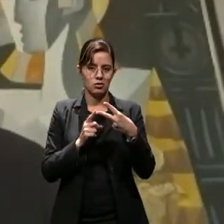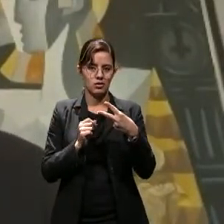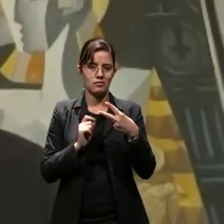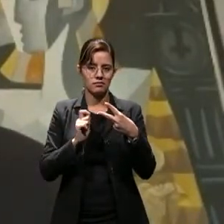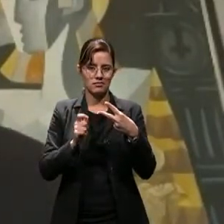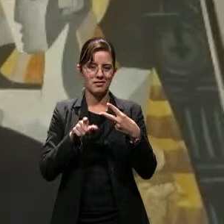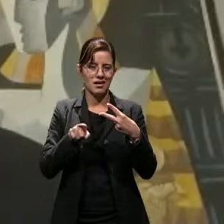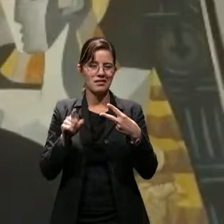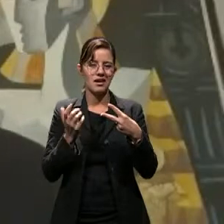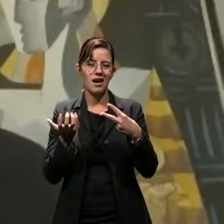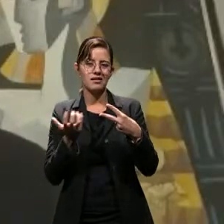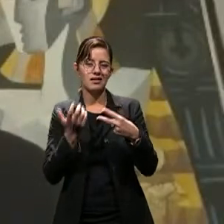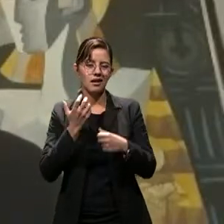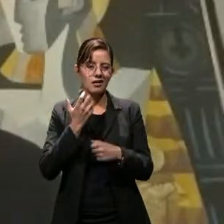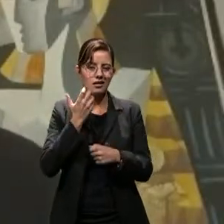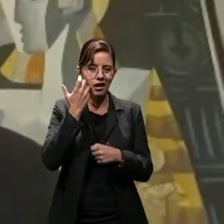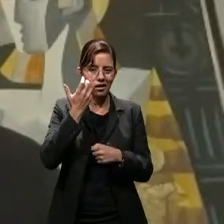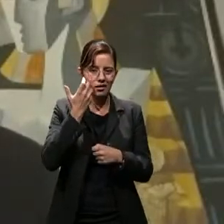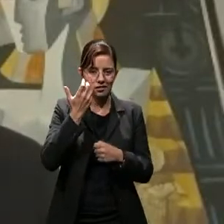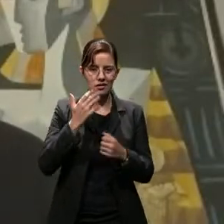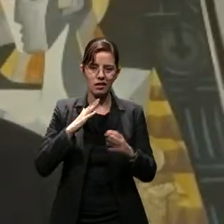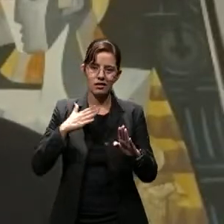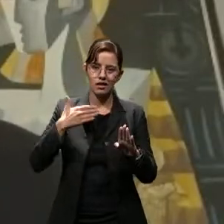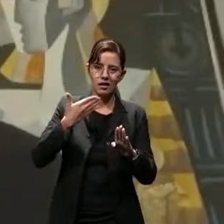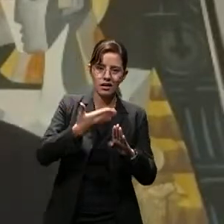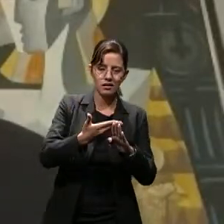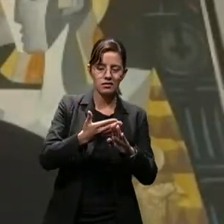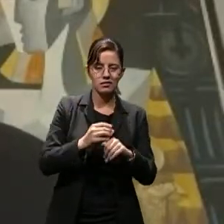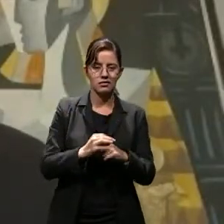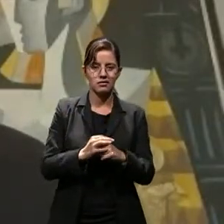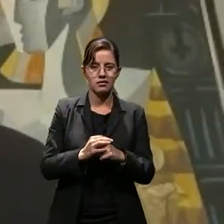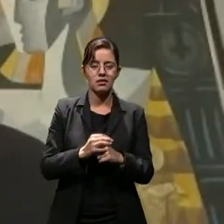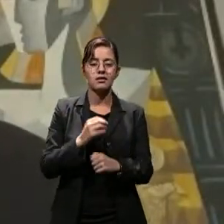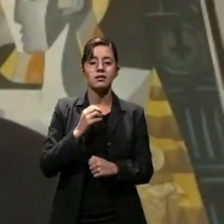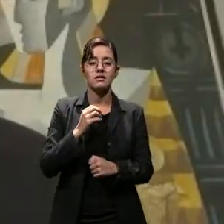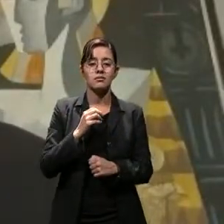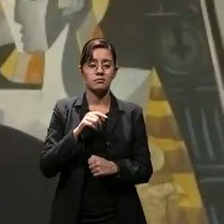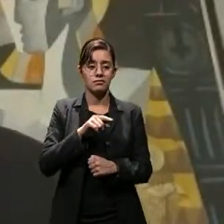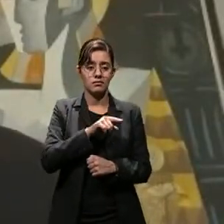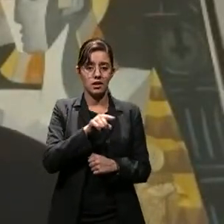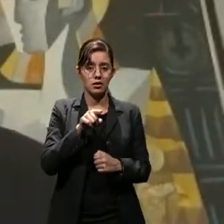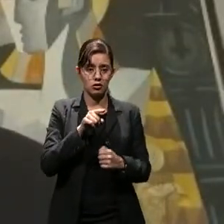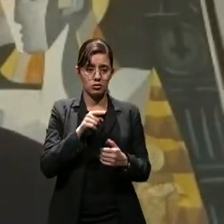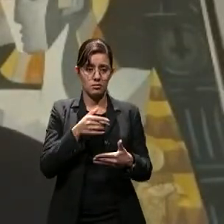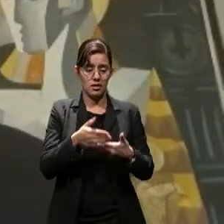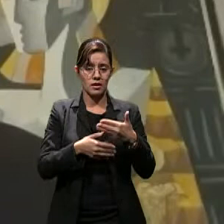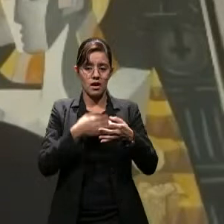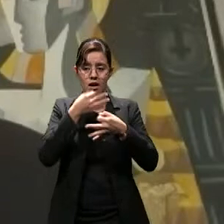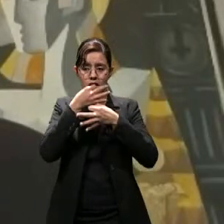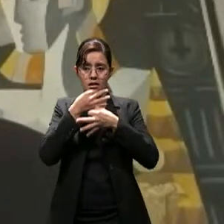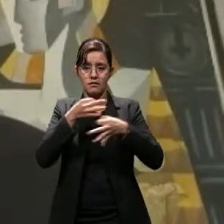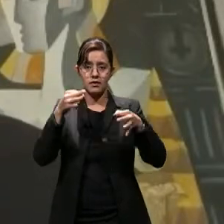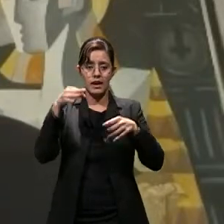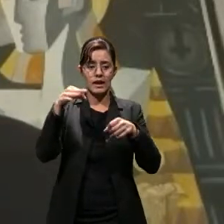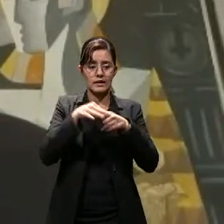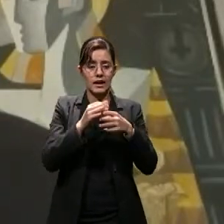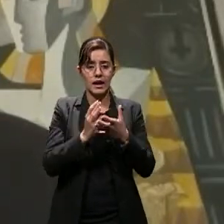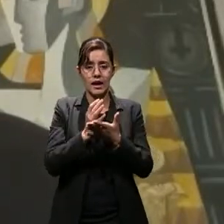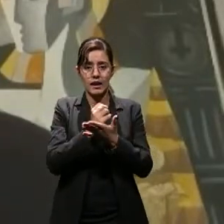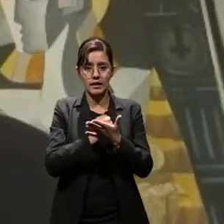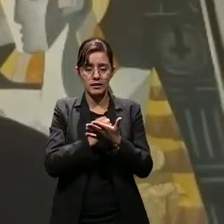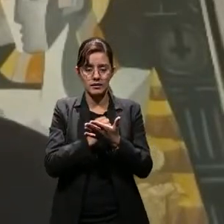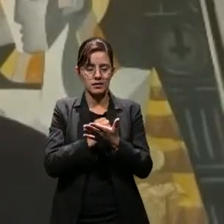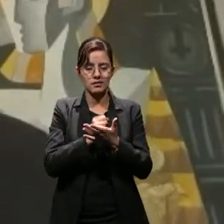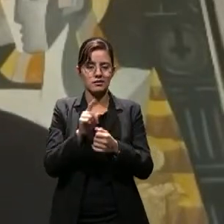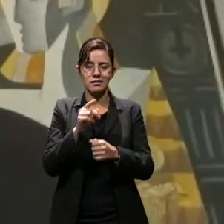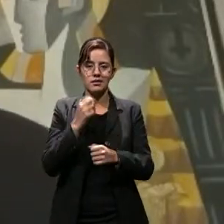has to do with harmful behaviors, deliberate behaviors that want to harm the